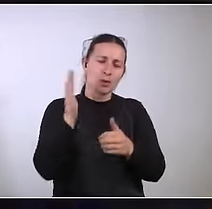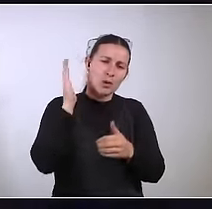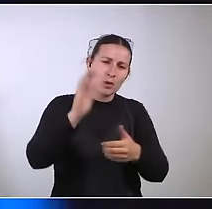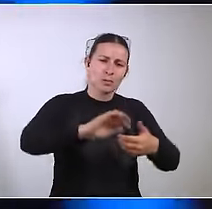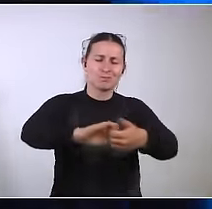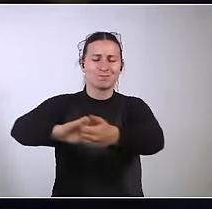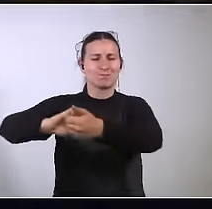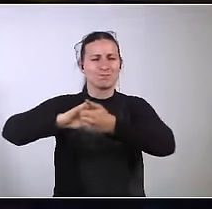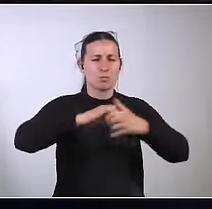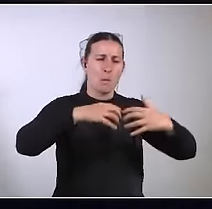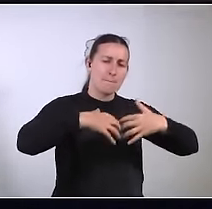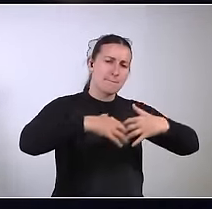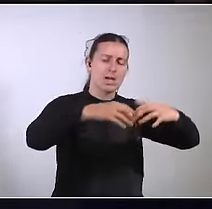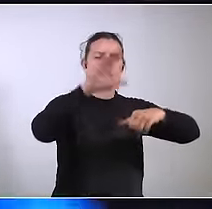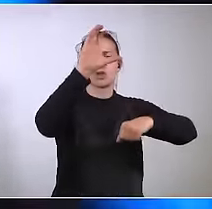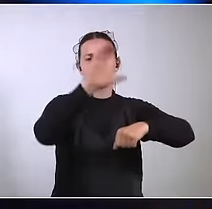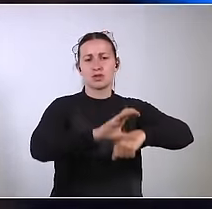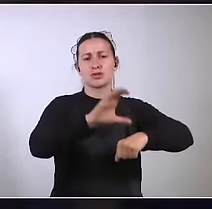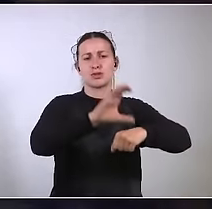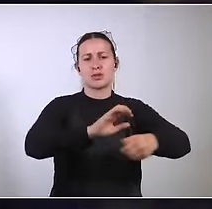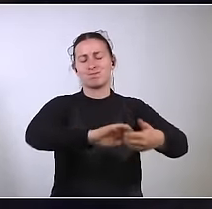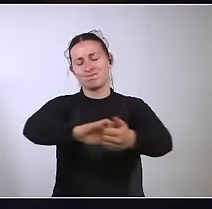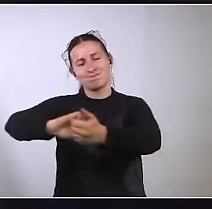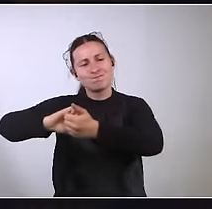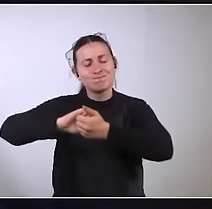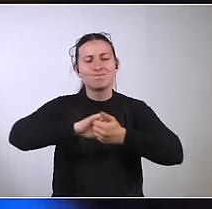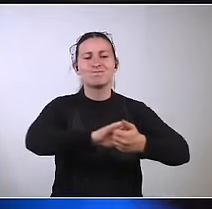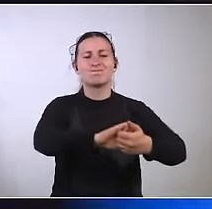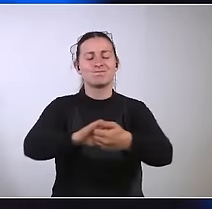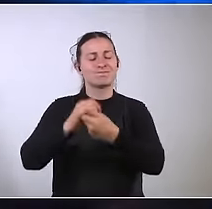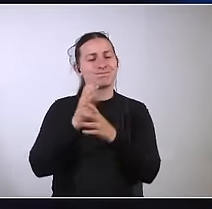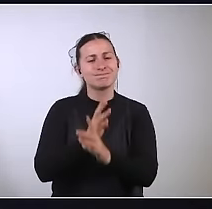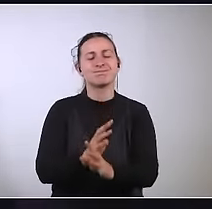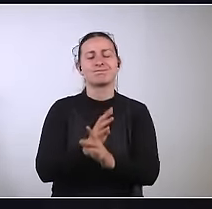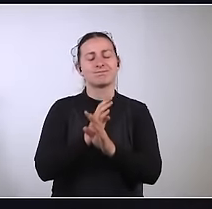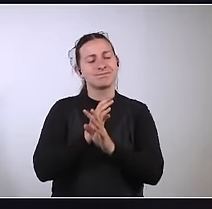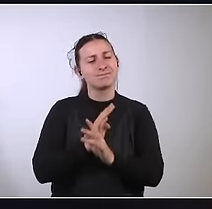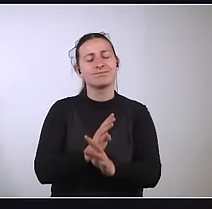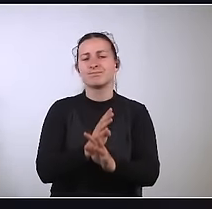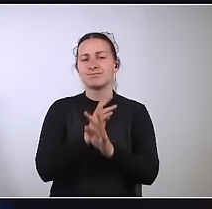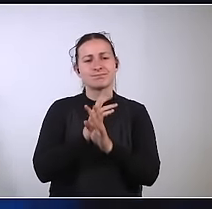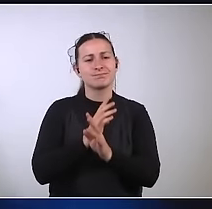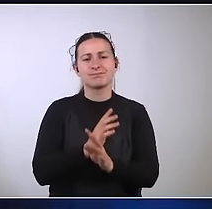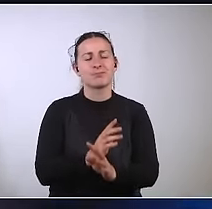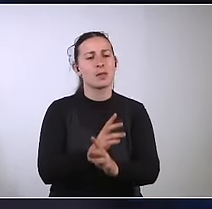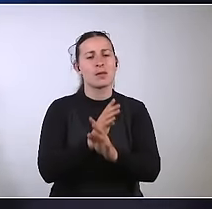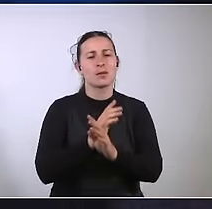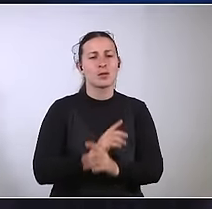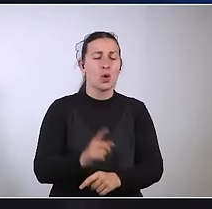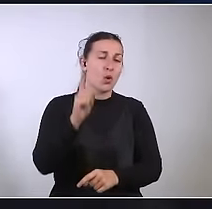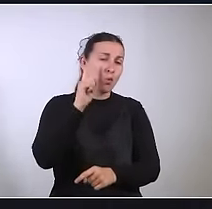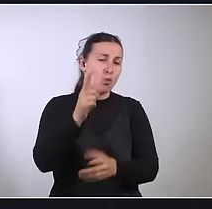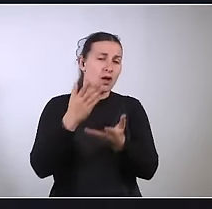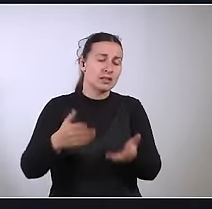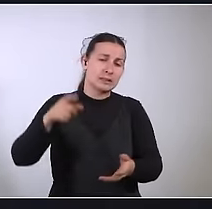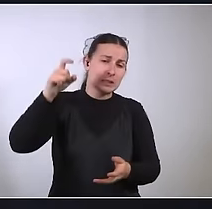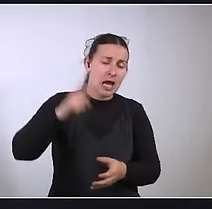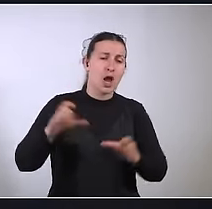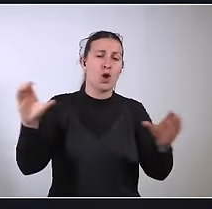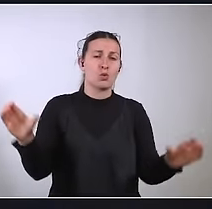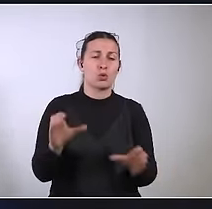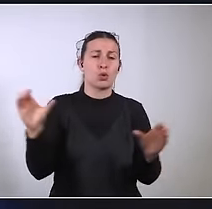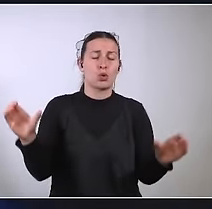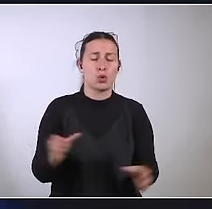going to build the church together. We're going to, and the one thing we've got to do is pray